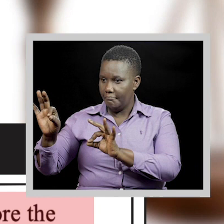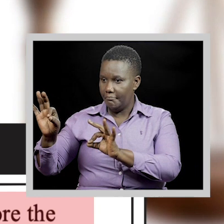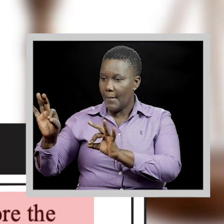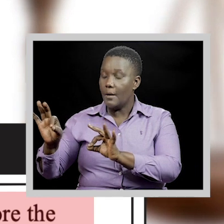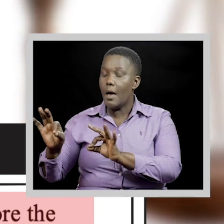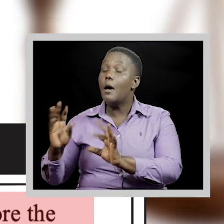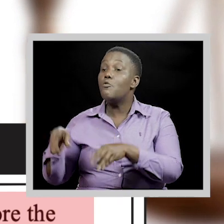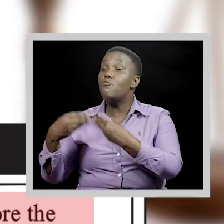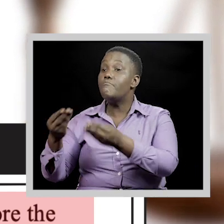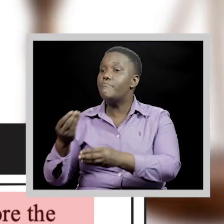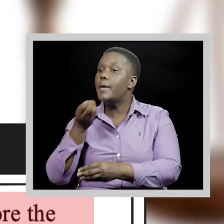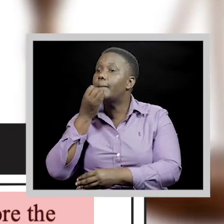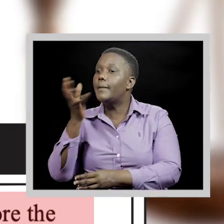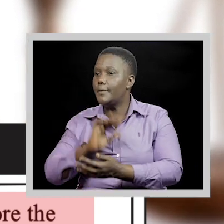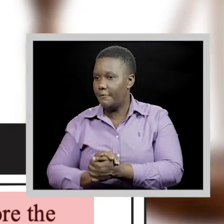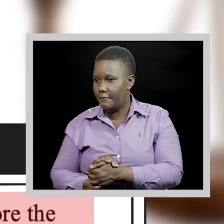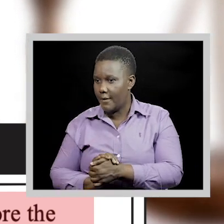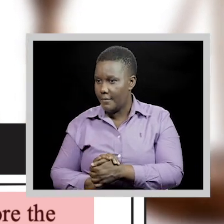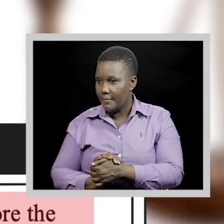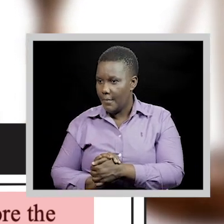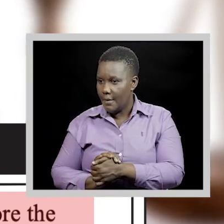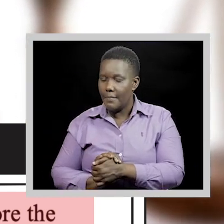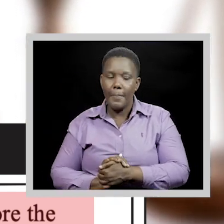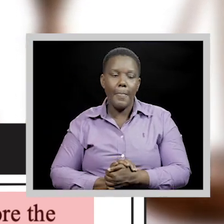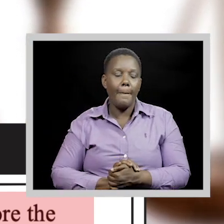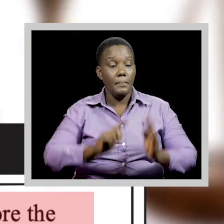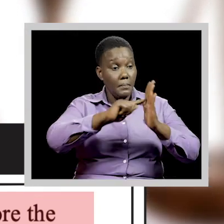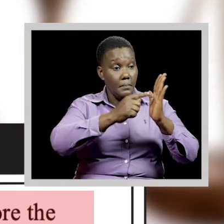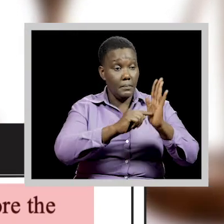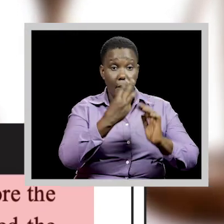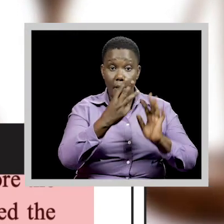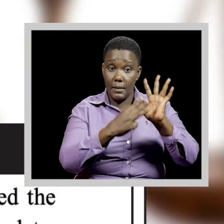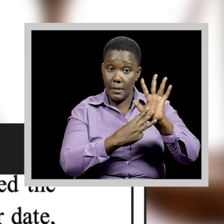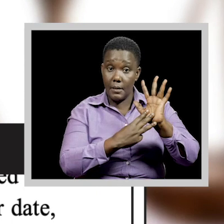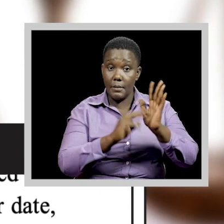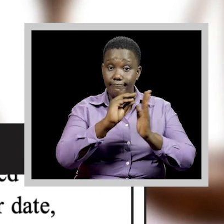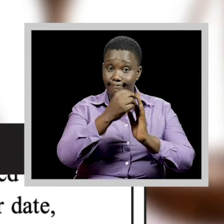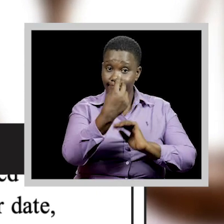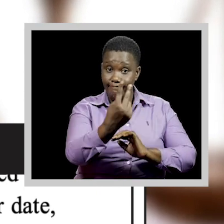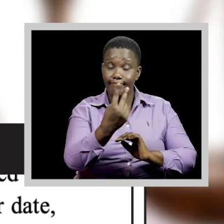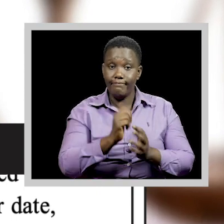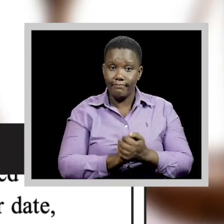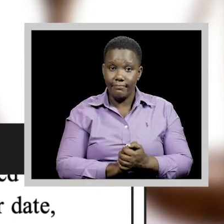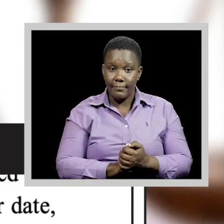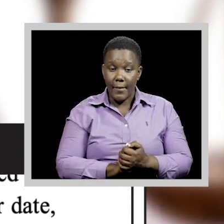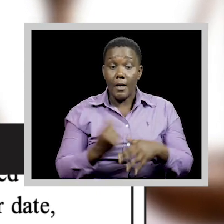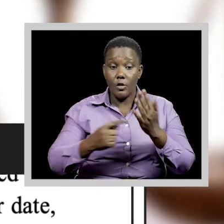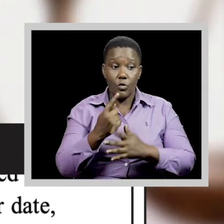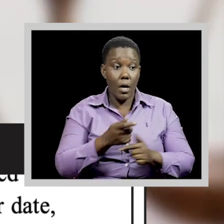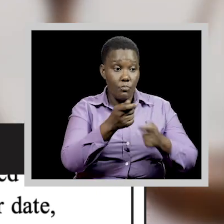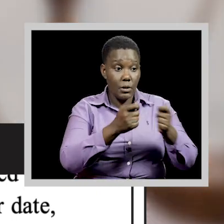date and inform the prosecutor of his failure to attend. Under Rule 38, sub Rule 2, if